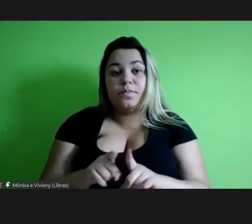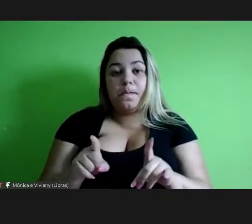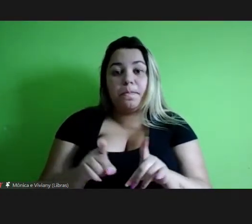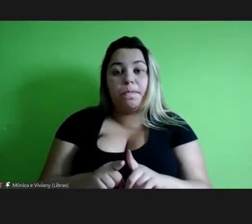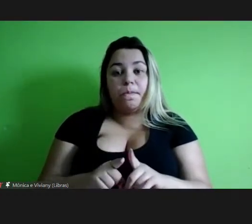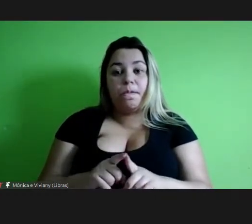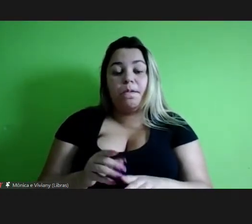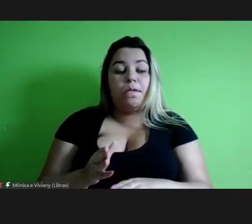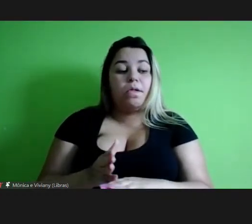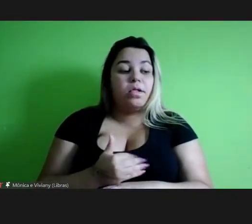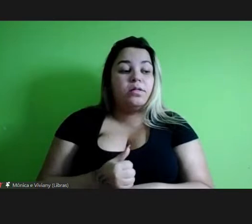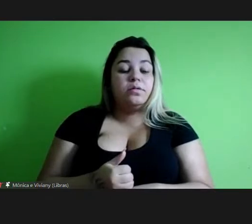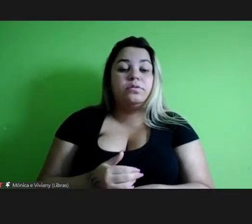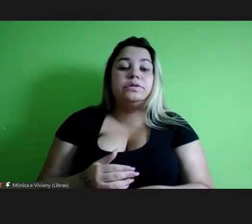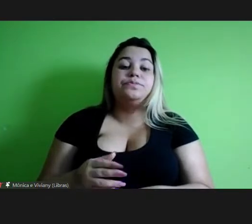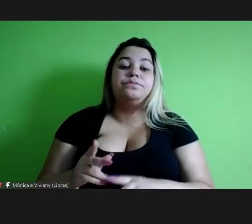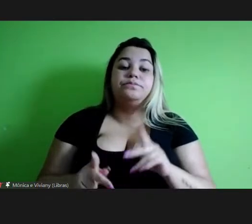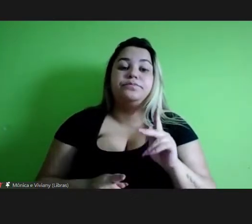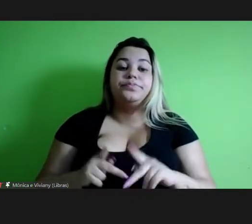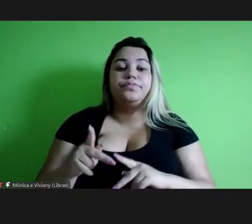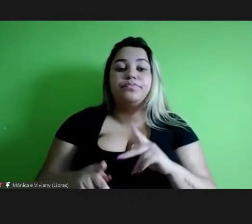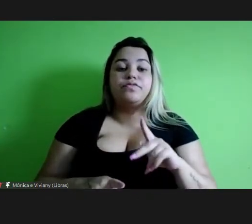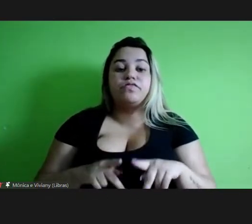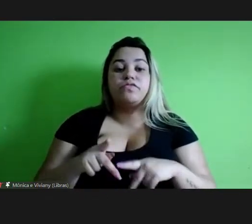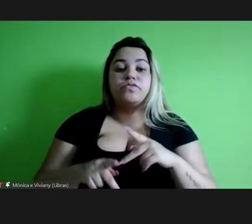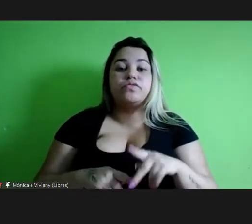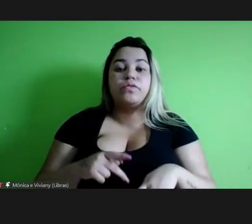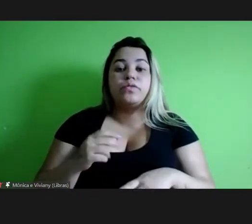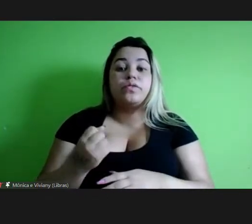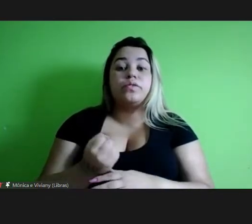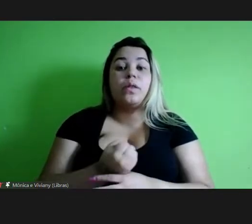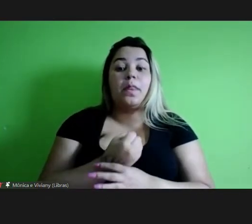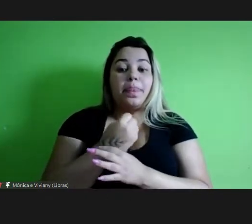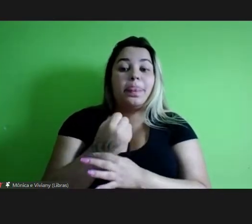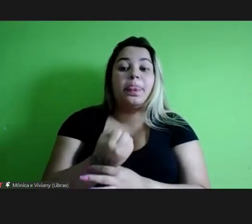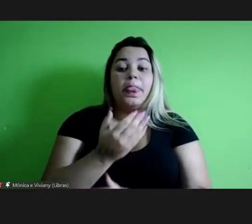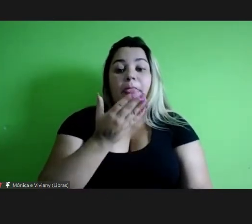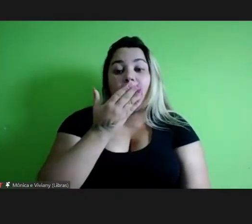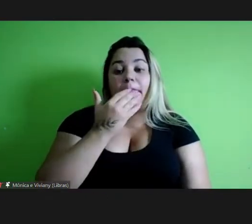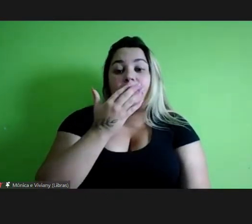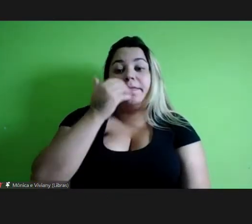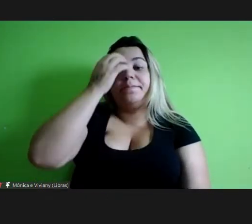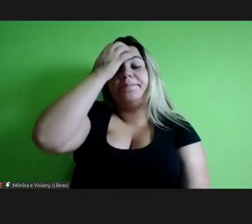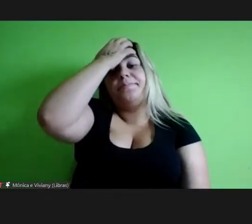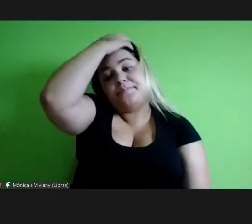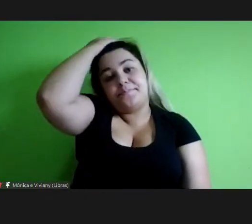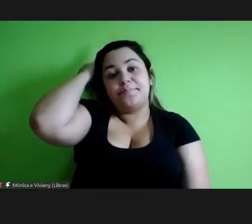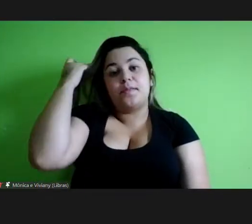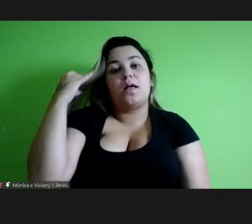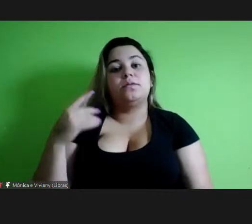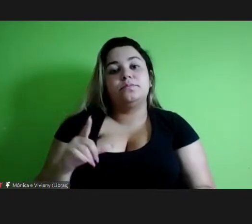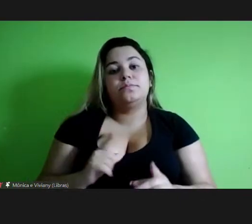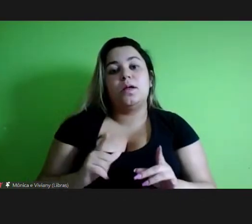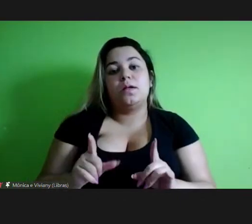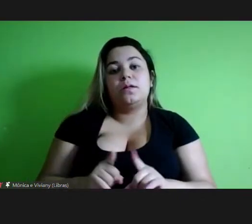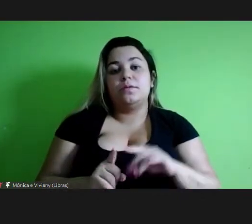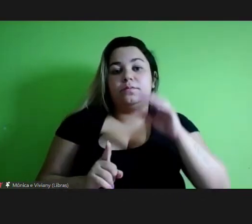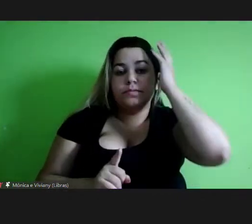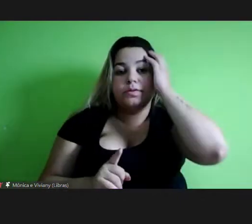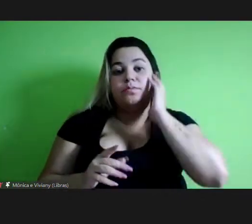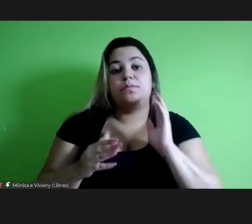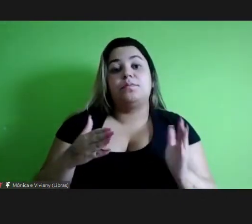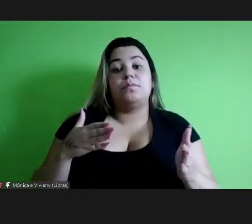sovereignty, we have more than half of our population with some kind of level of food insecurity. And where does